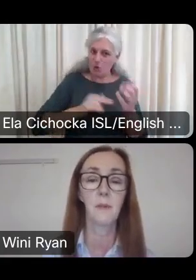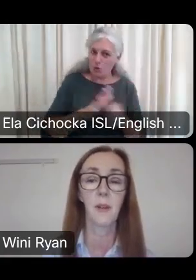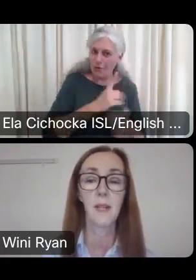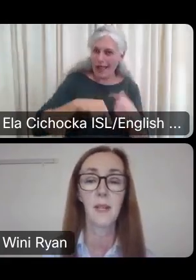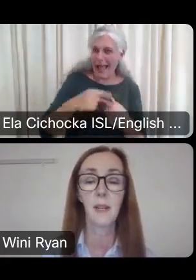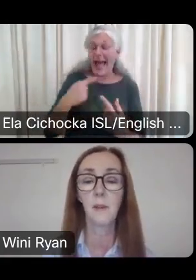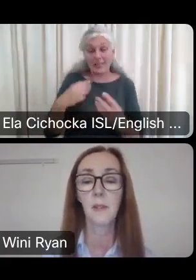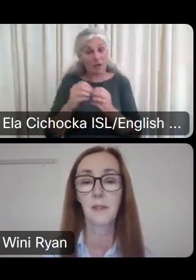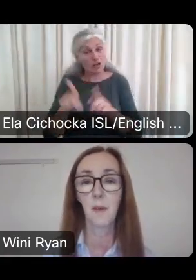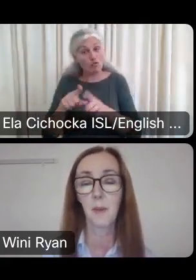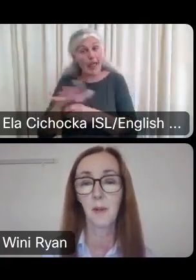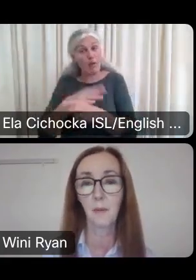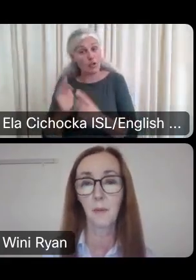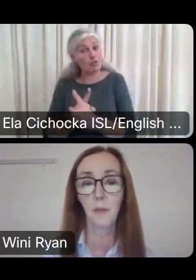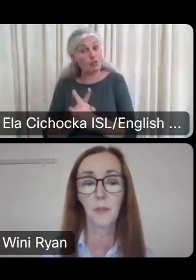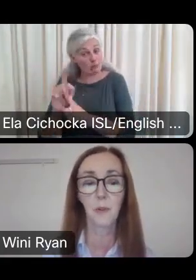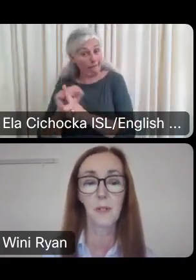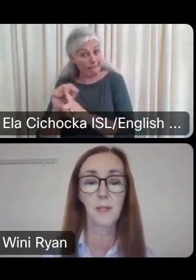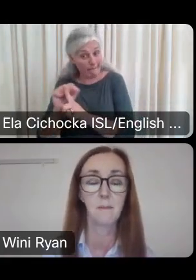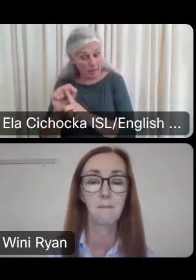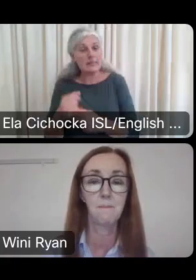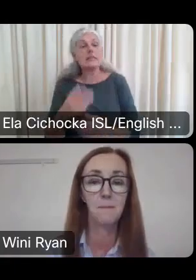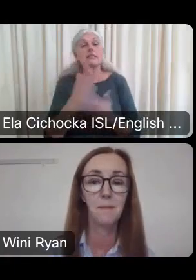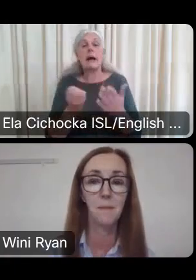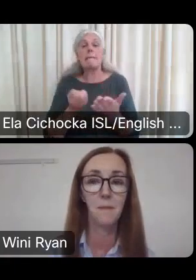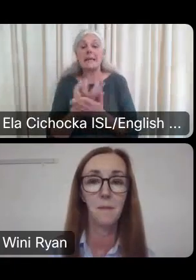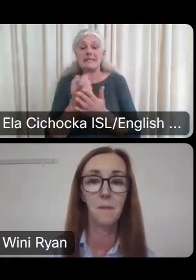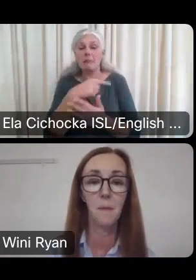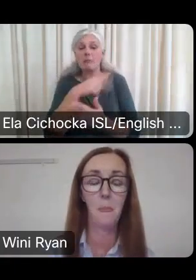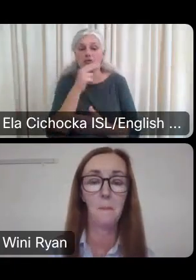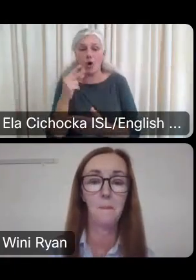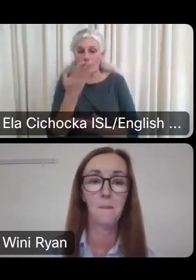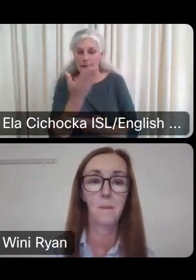improve on. Here's an example of one of those stories.